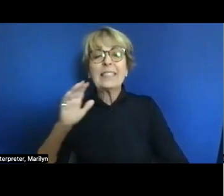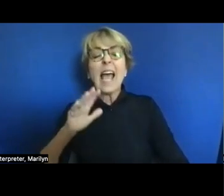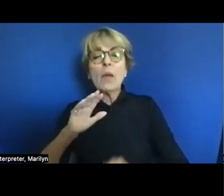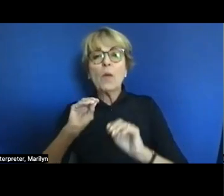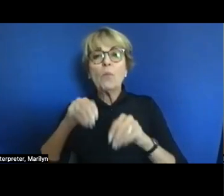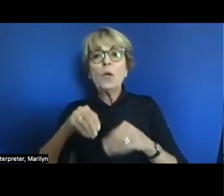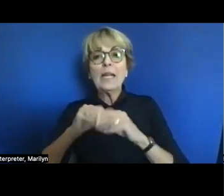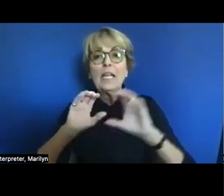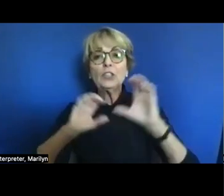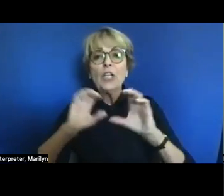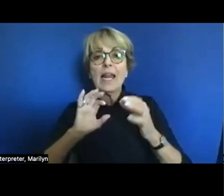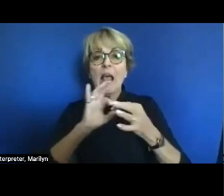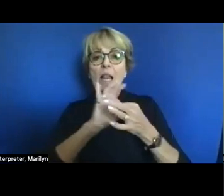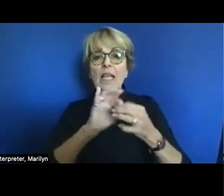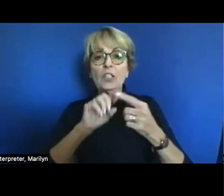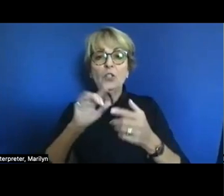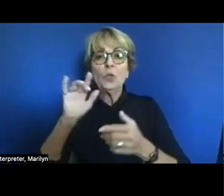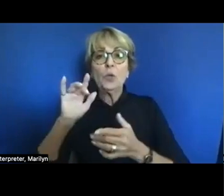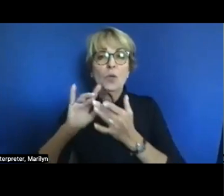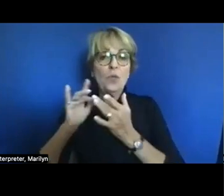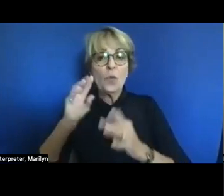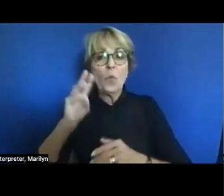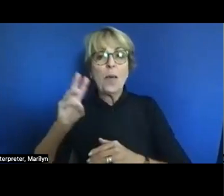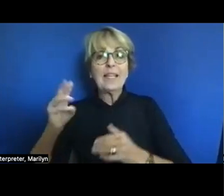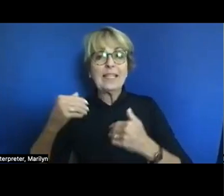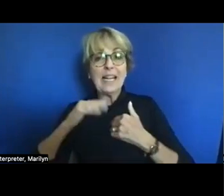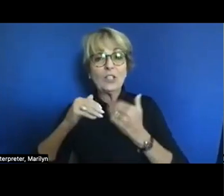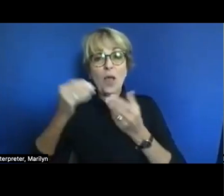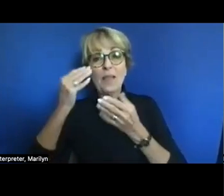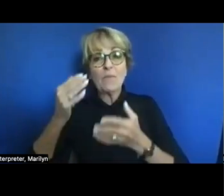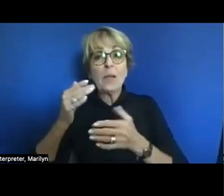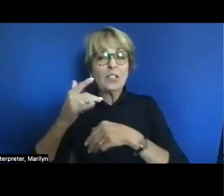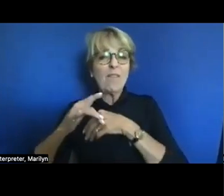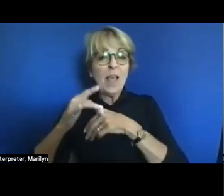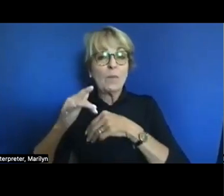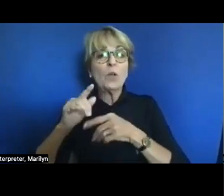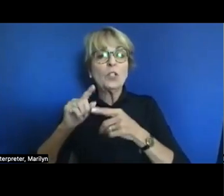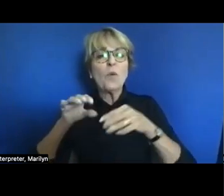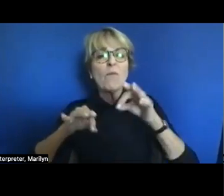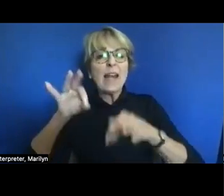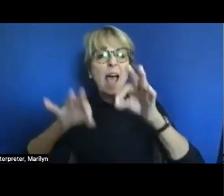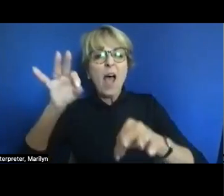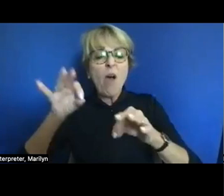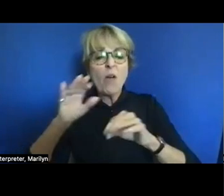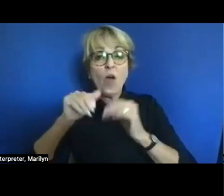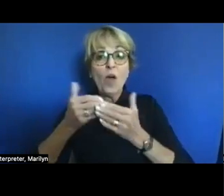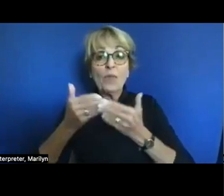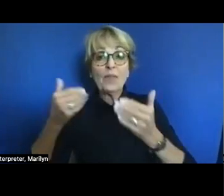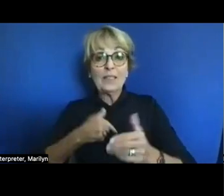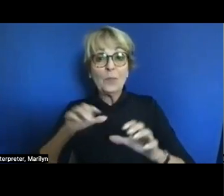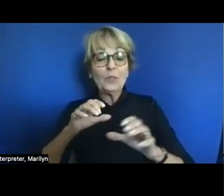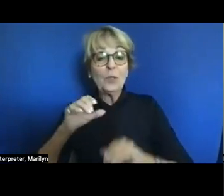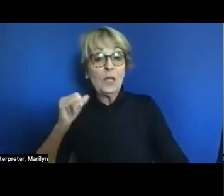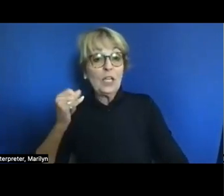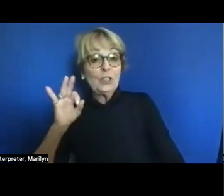to our website that has all of the information available for you all to find out more about all the things that we'll be doing. And Jeff, let me know if